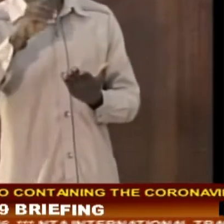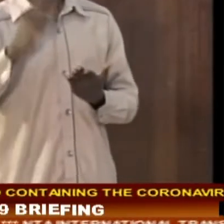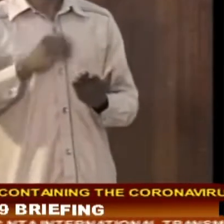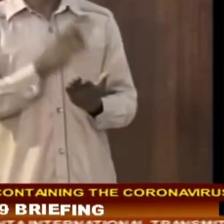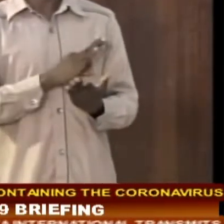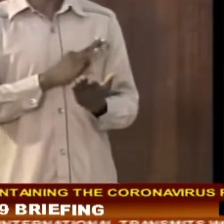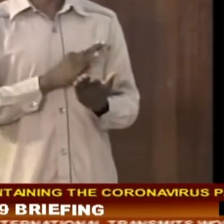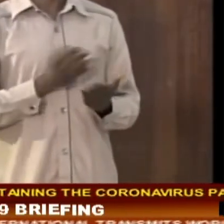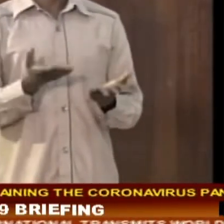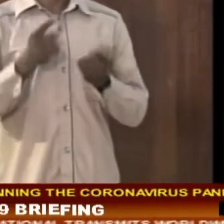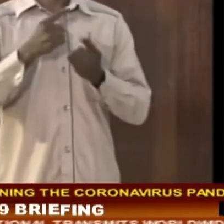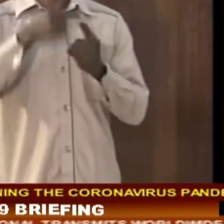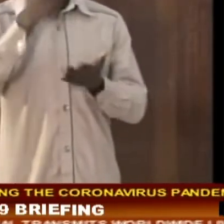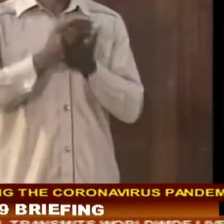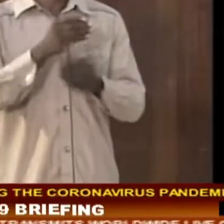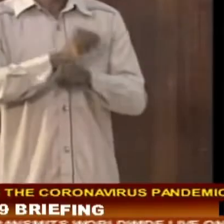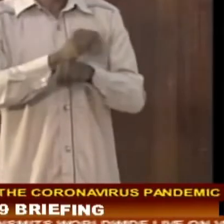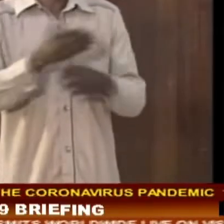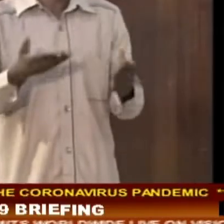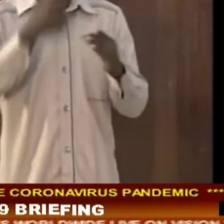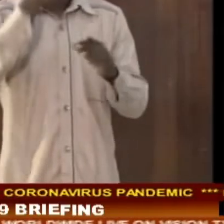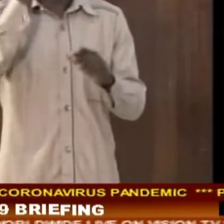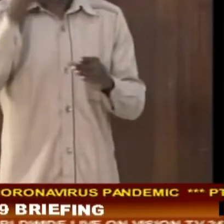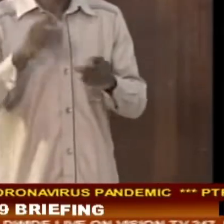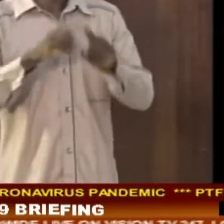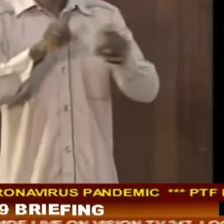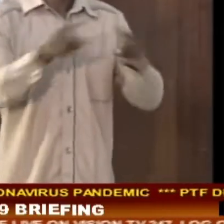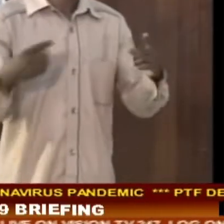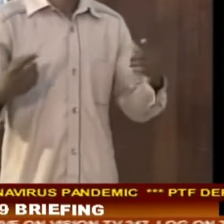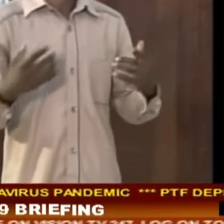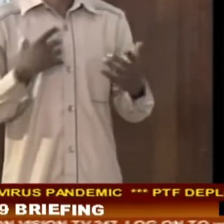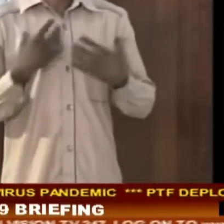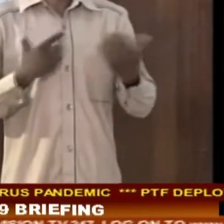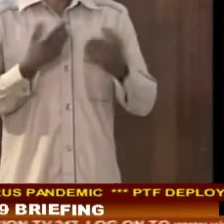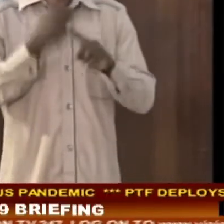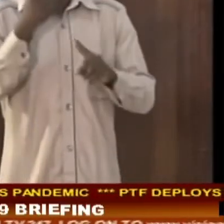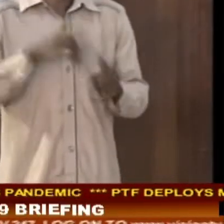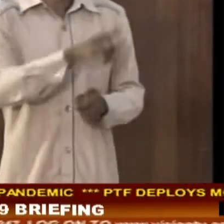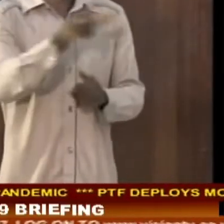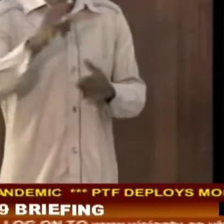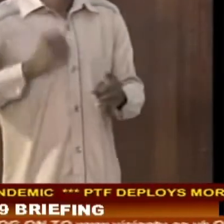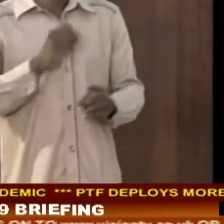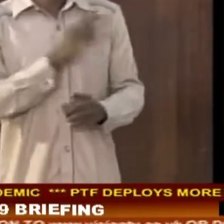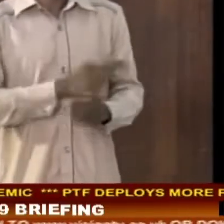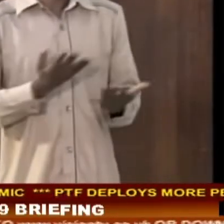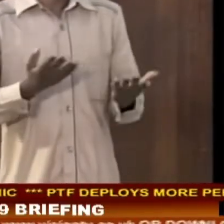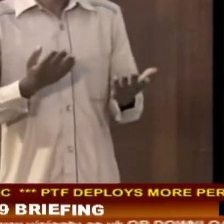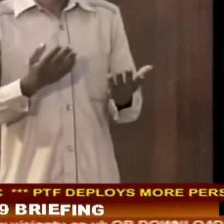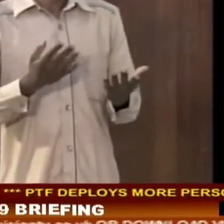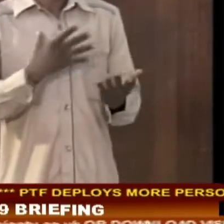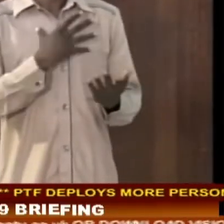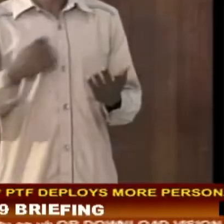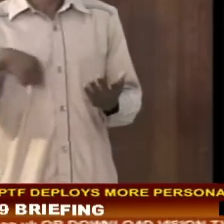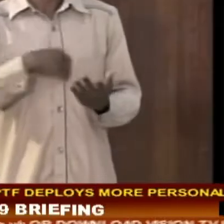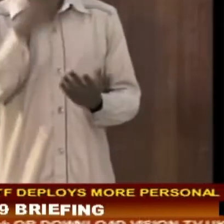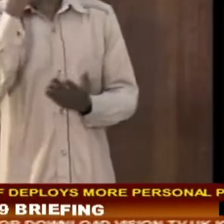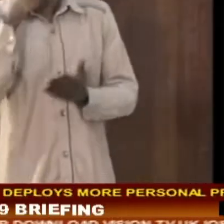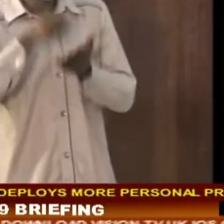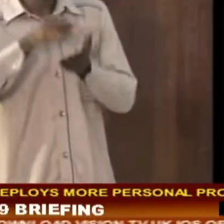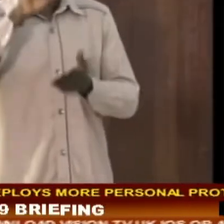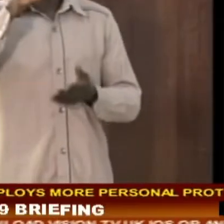demor refusal of the two Aviation companies on demage Weavers and we understand that